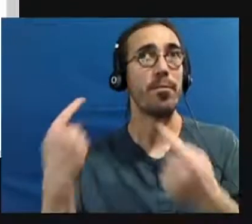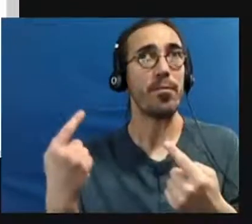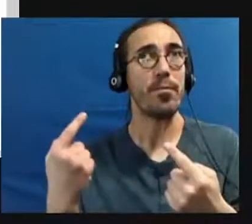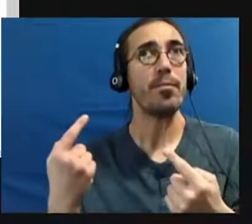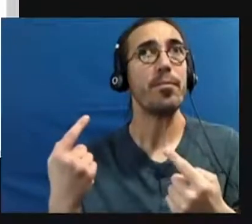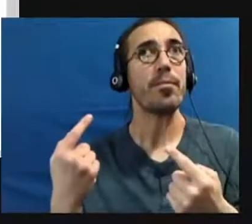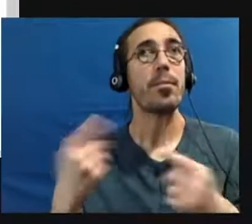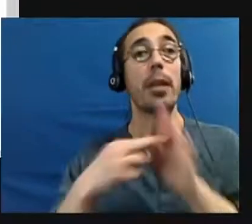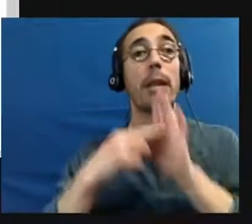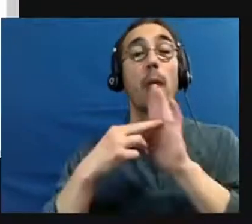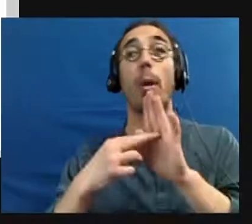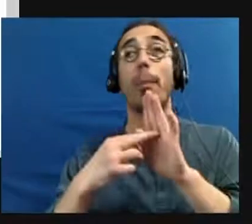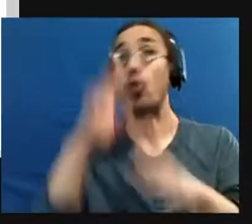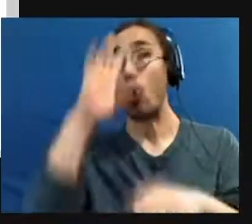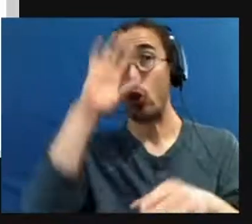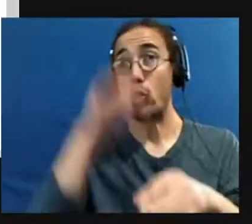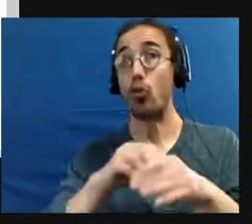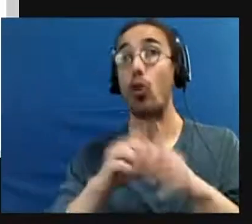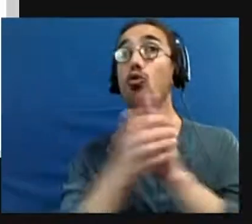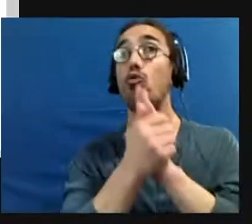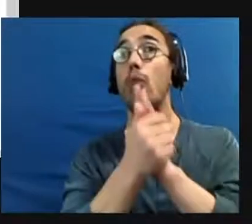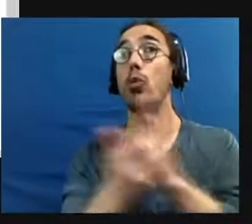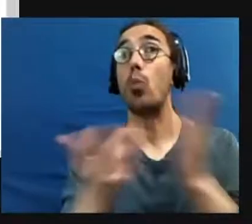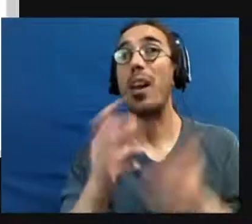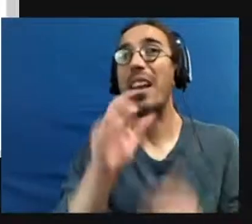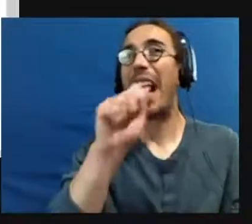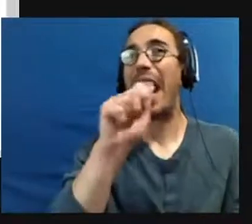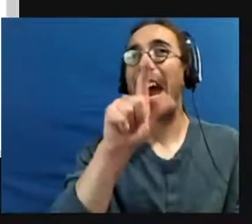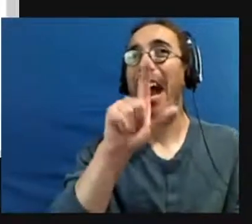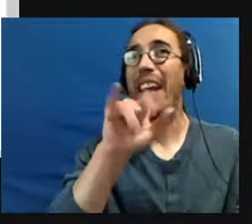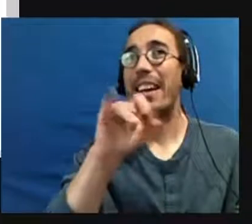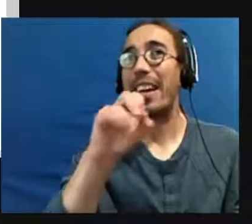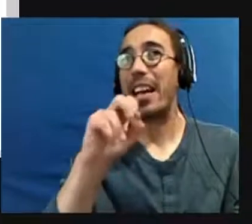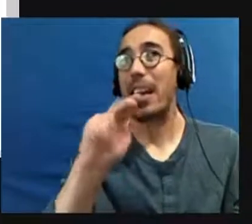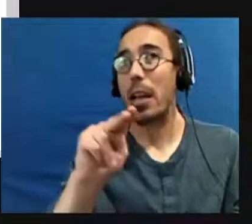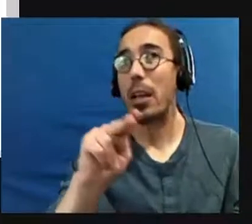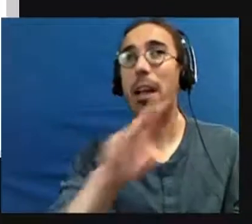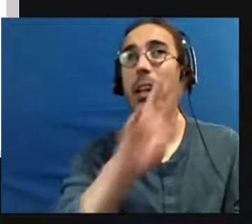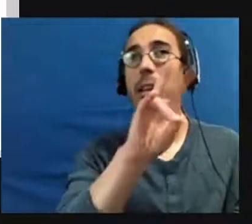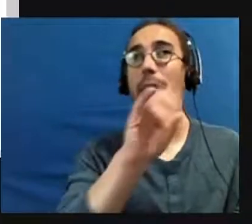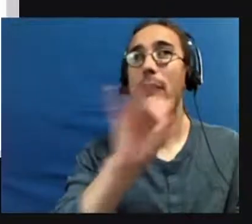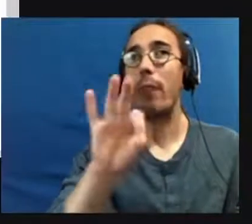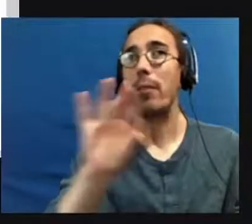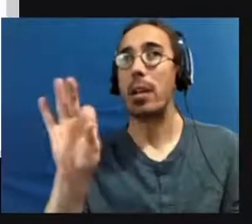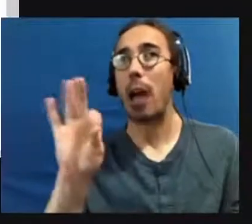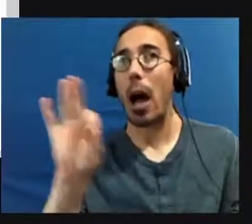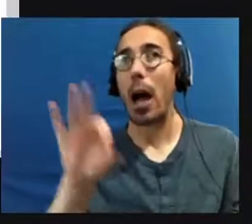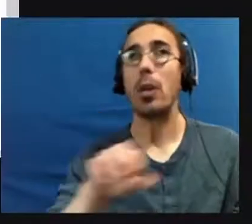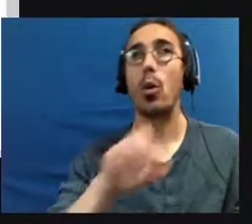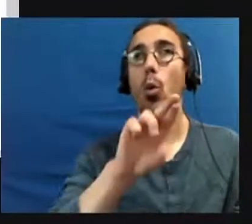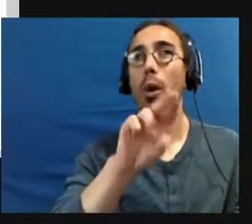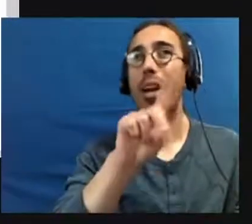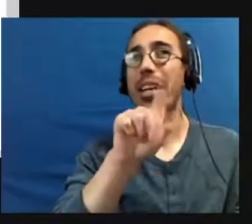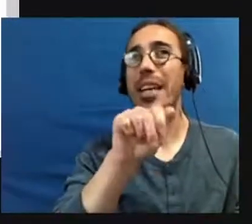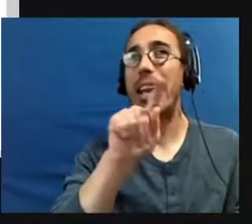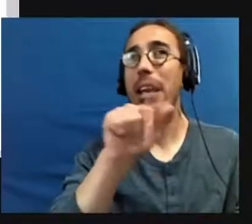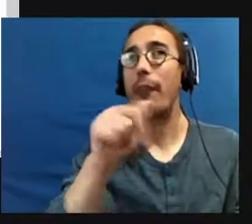represent autistic traits are the alien. So think 7 of 9 or Data